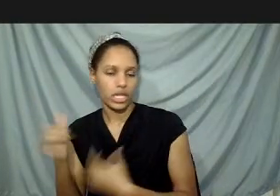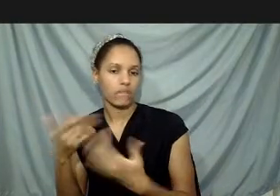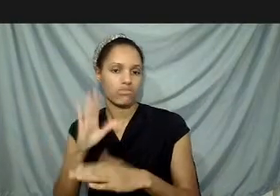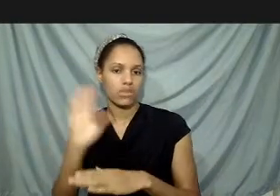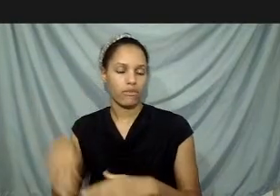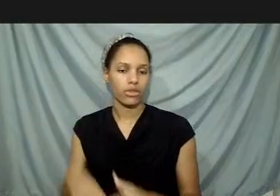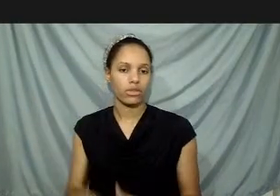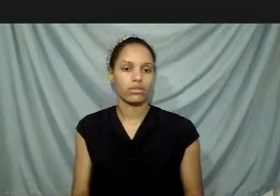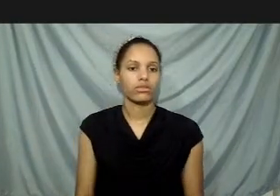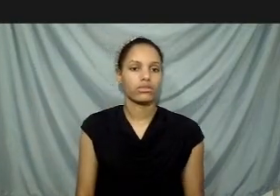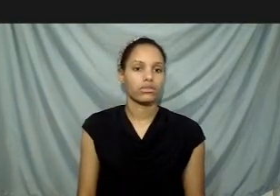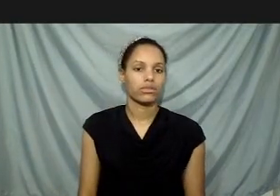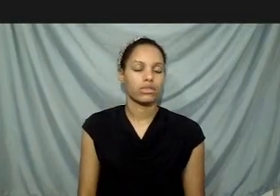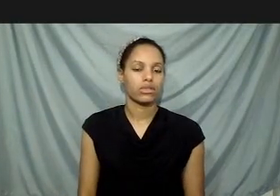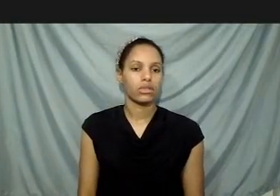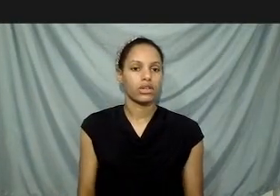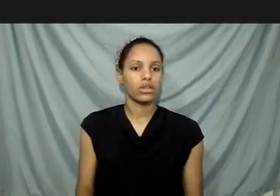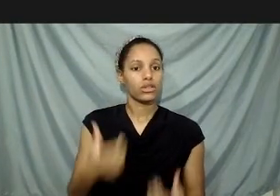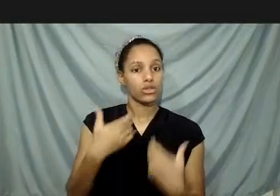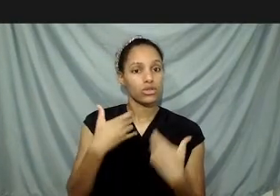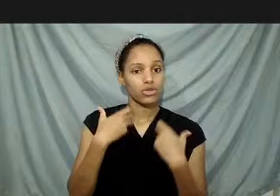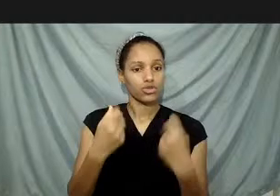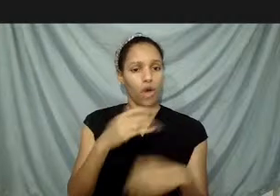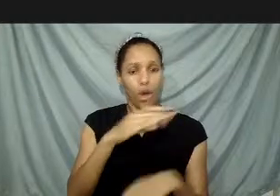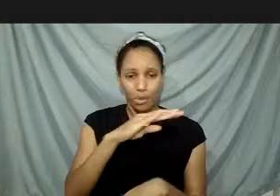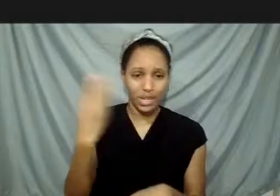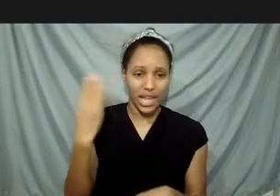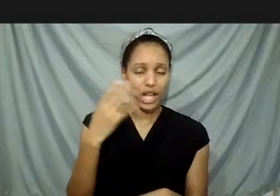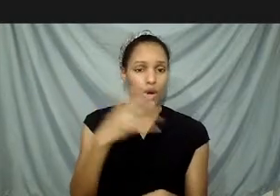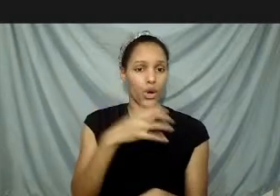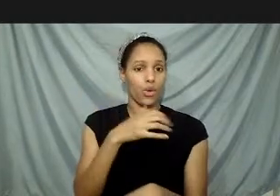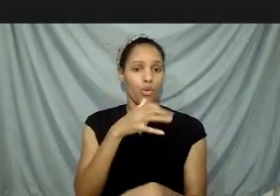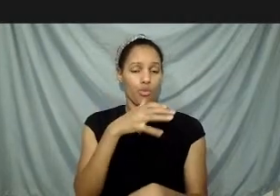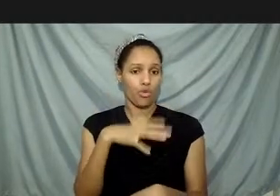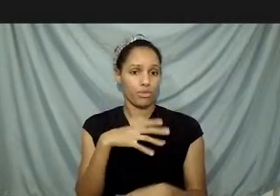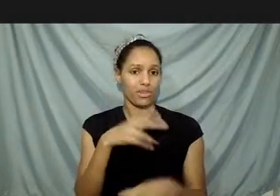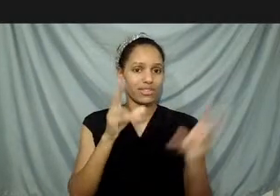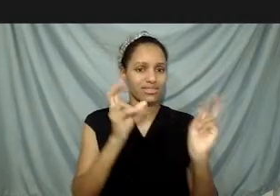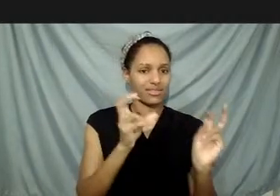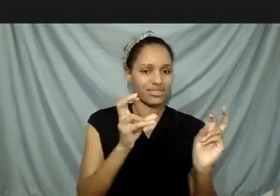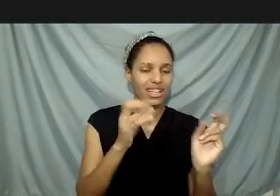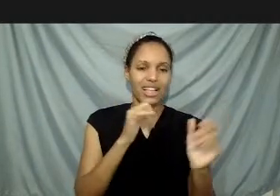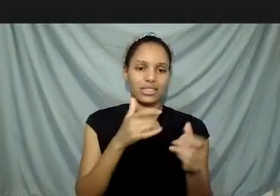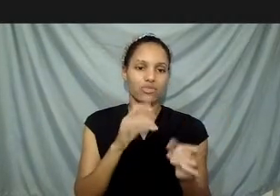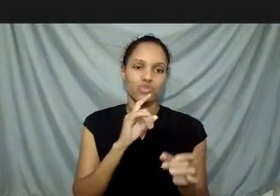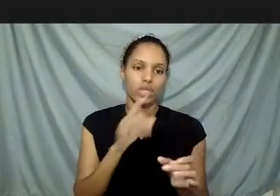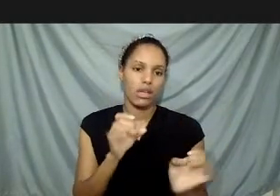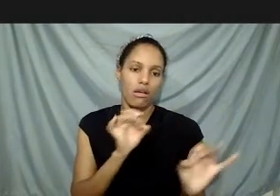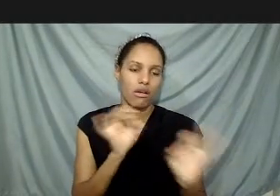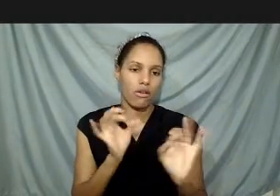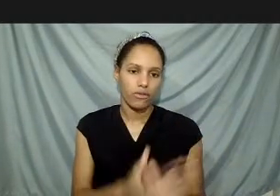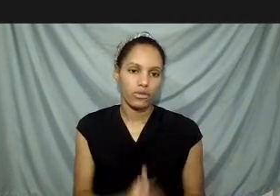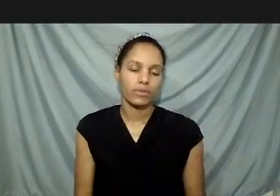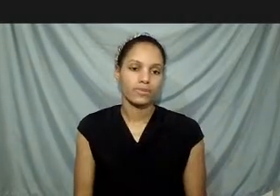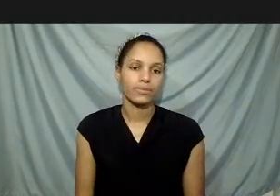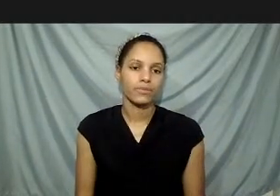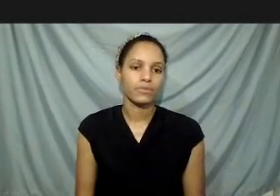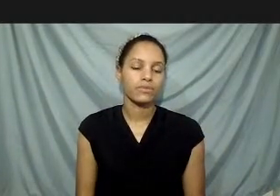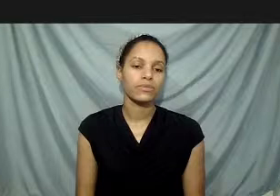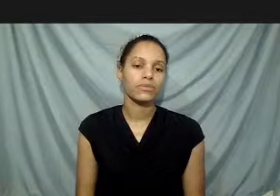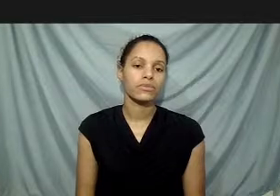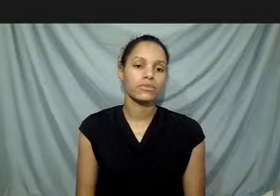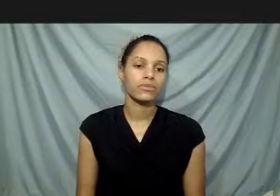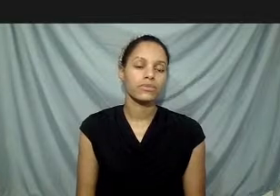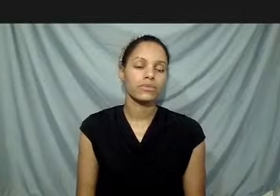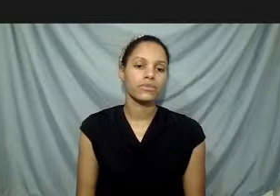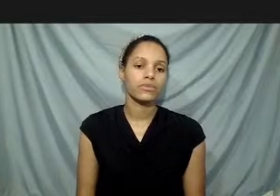strong Black woman syndrome is a deadly syndrome. So I'm not speaking of that. And I'm glad you're asking me that, because